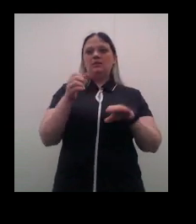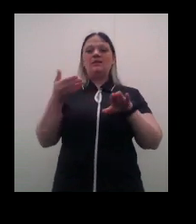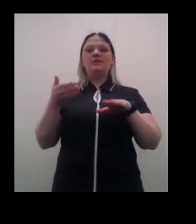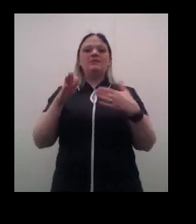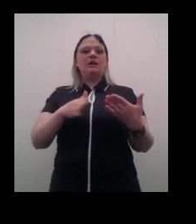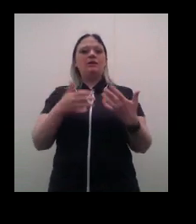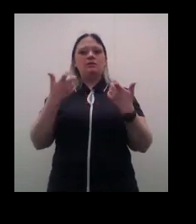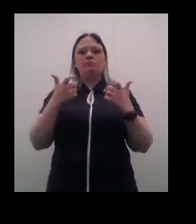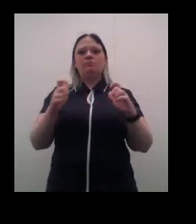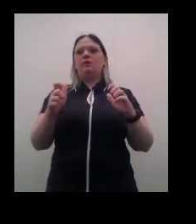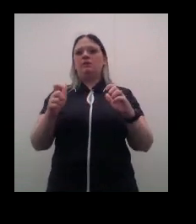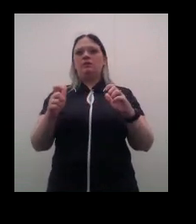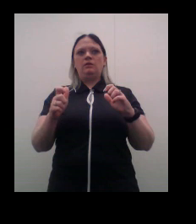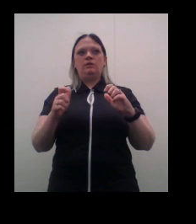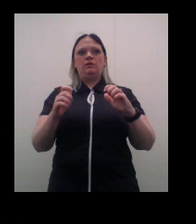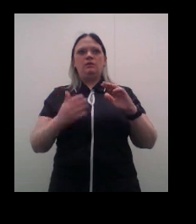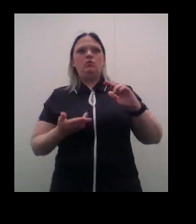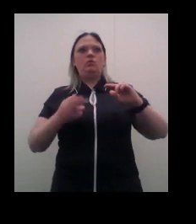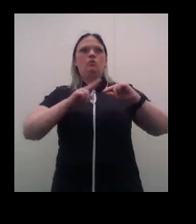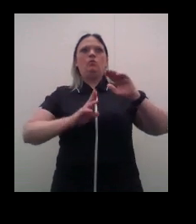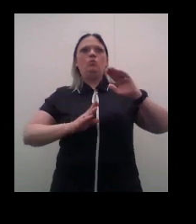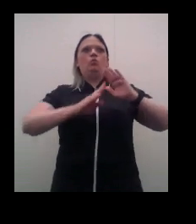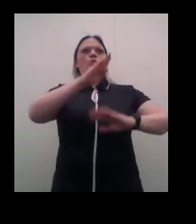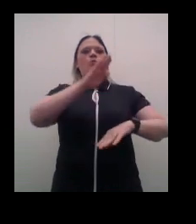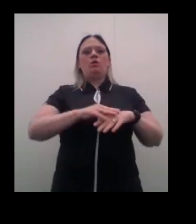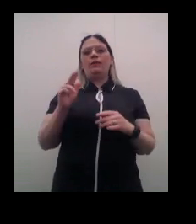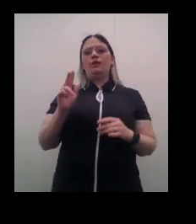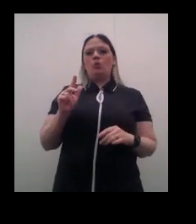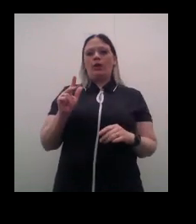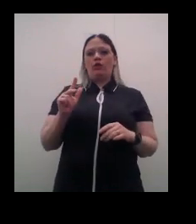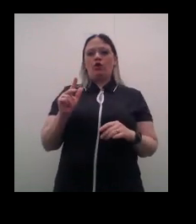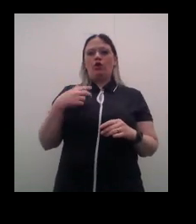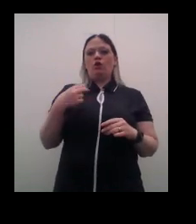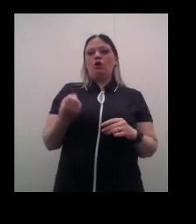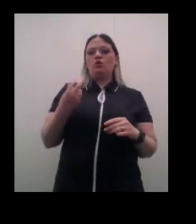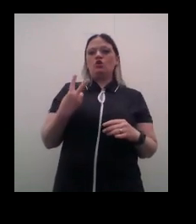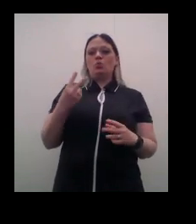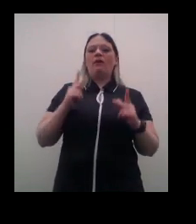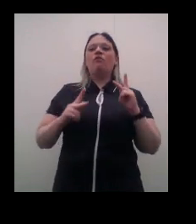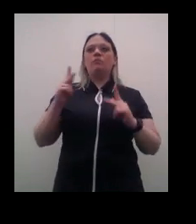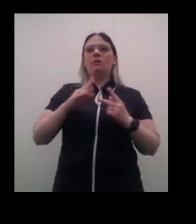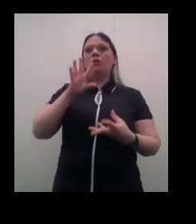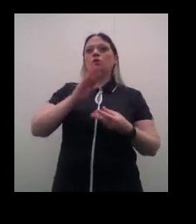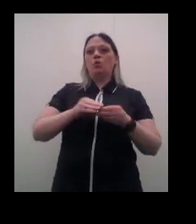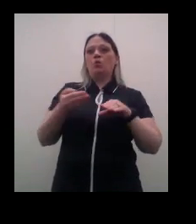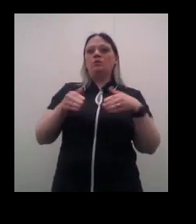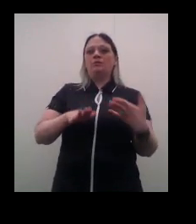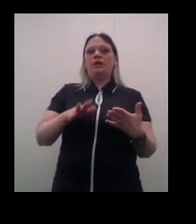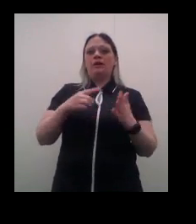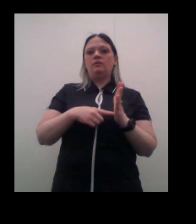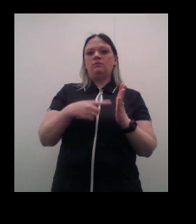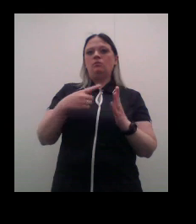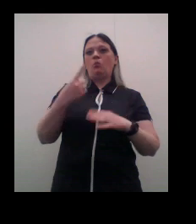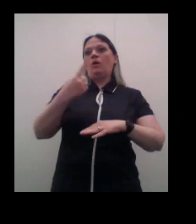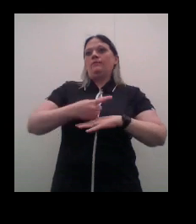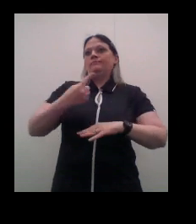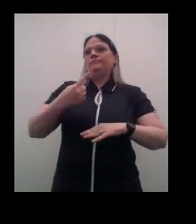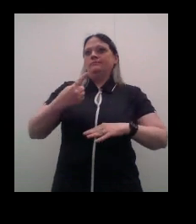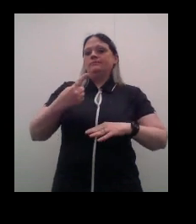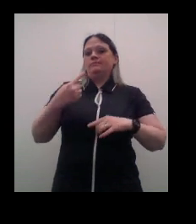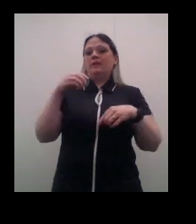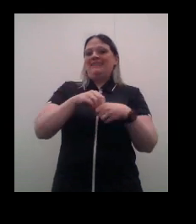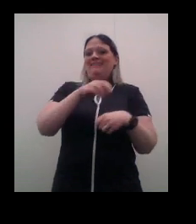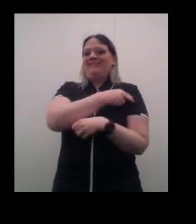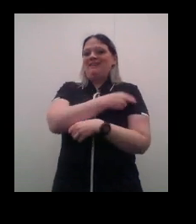a big jump on the 12th or 23rd, excuse me, in which there were 12 individuals who perished in hospital. Since then, we